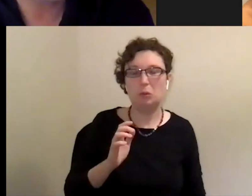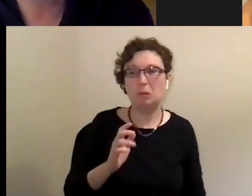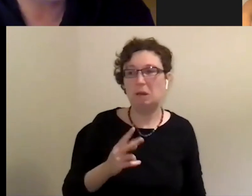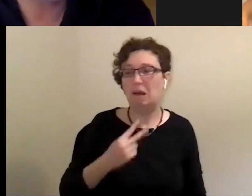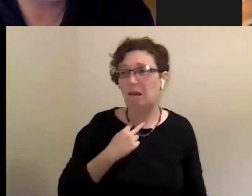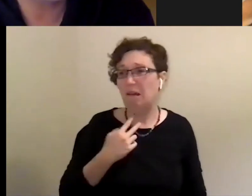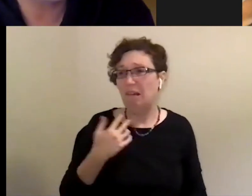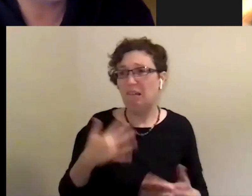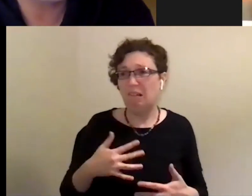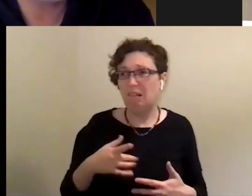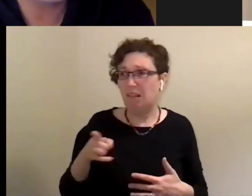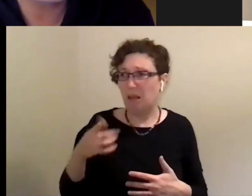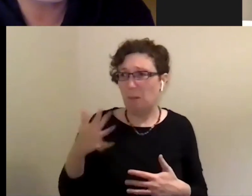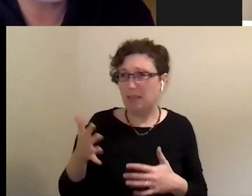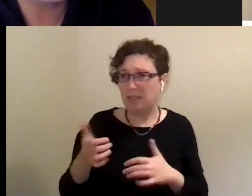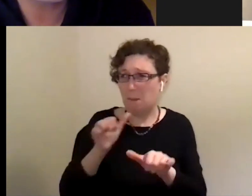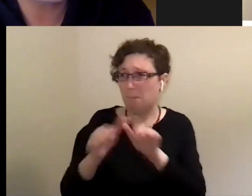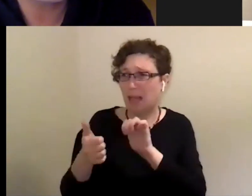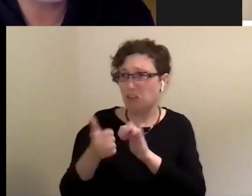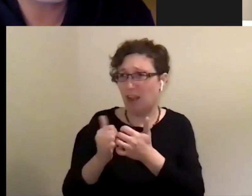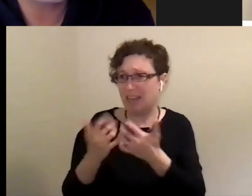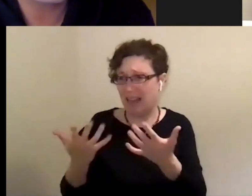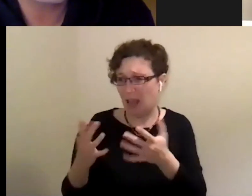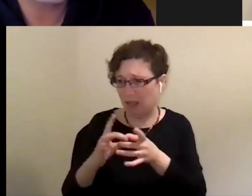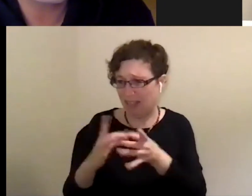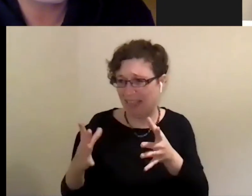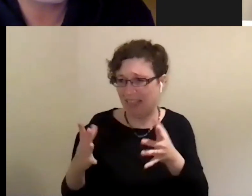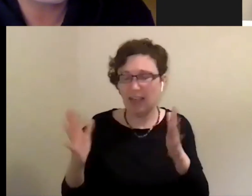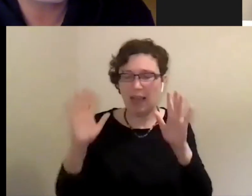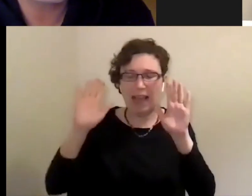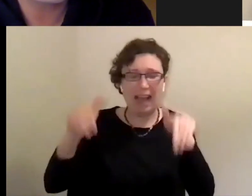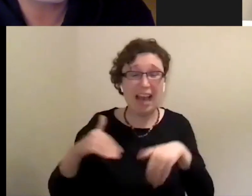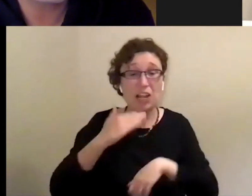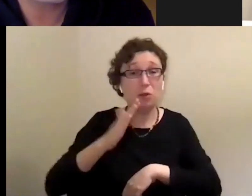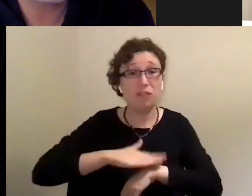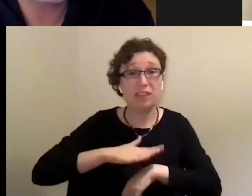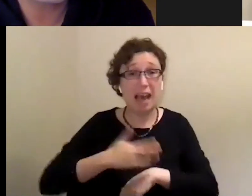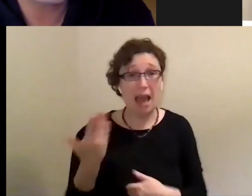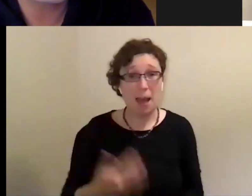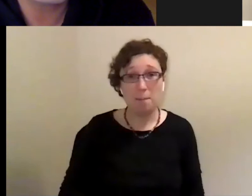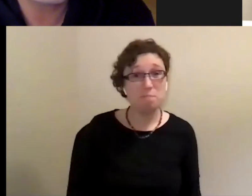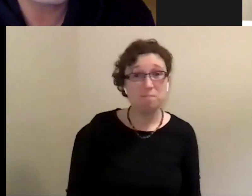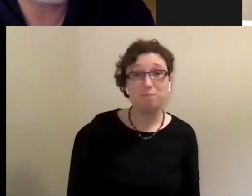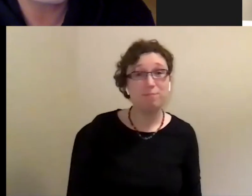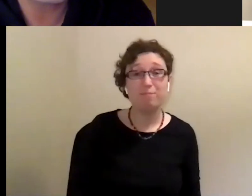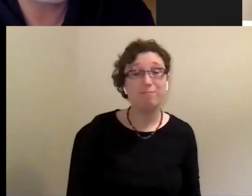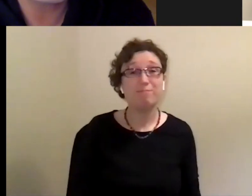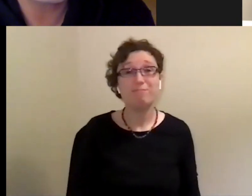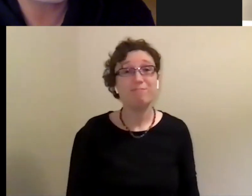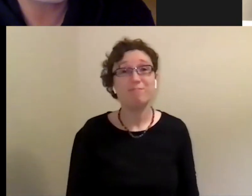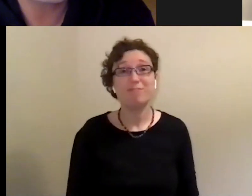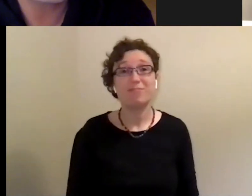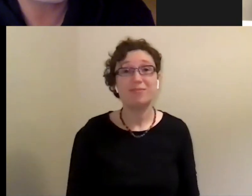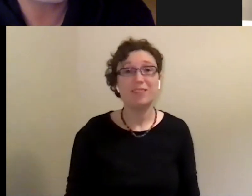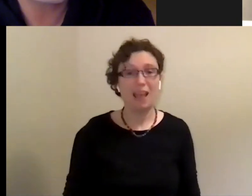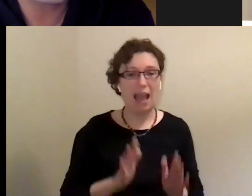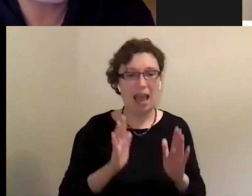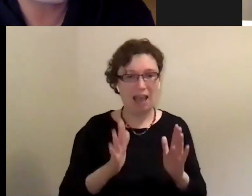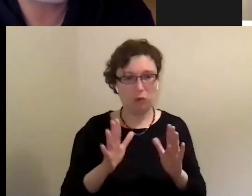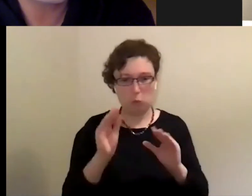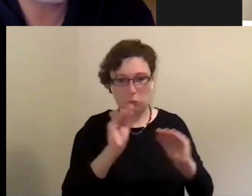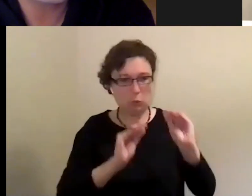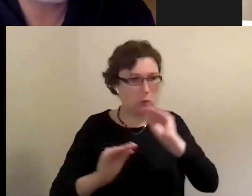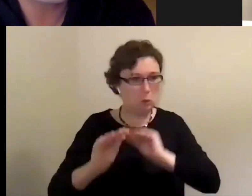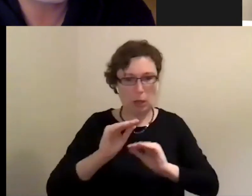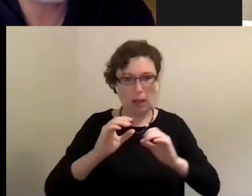and convince them. I don't have time to do that. So I've just had to be careful with my time, be careful with your own mental